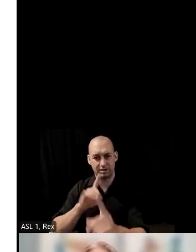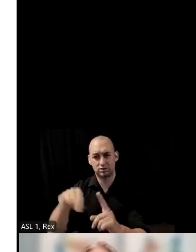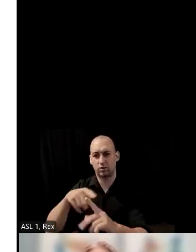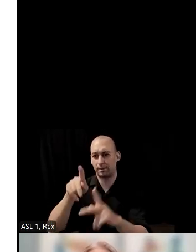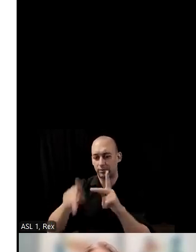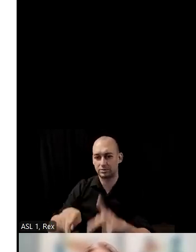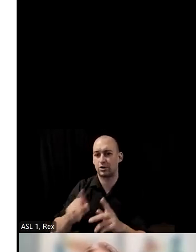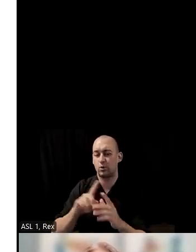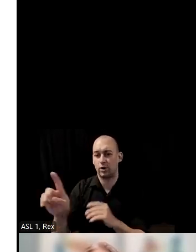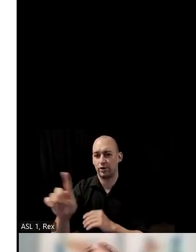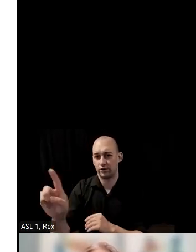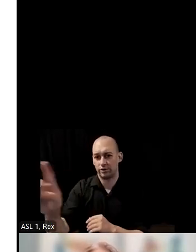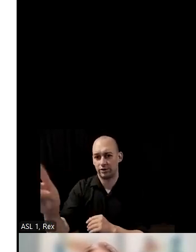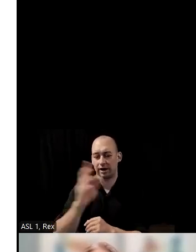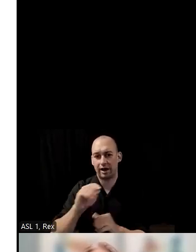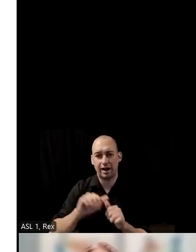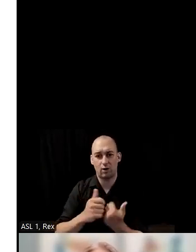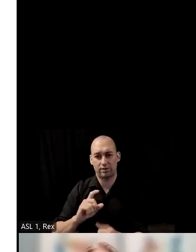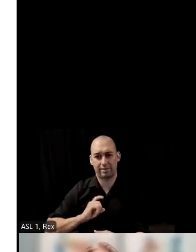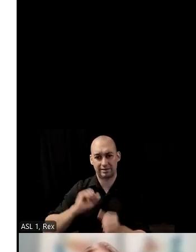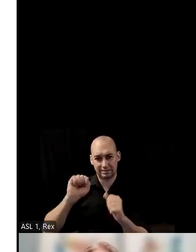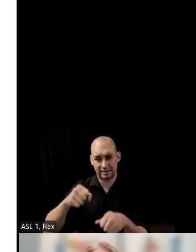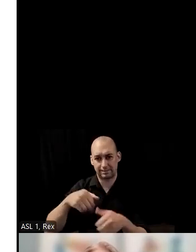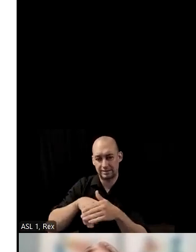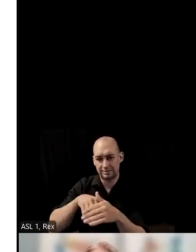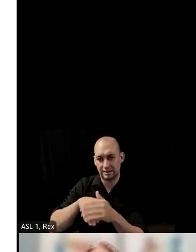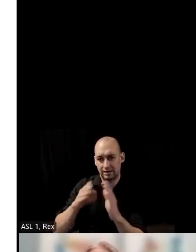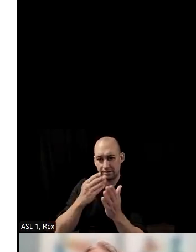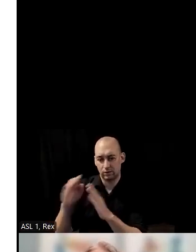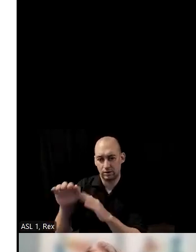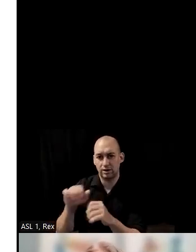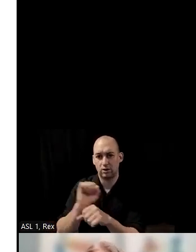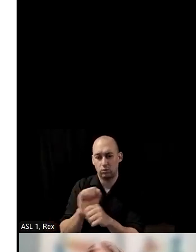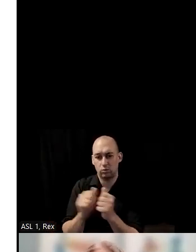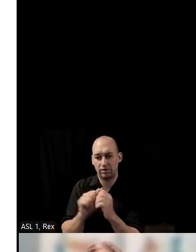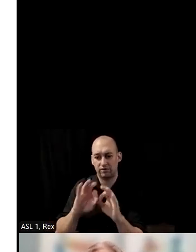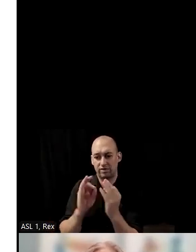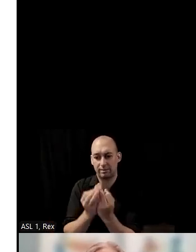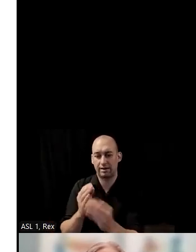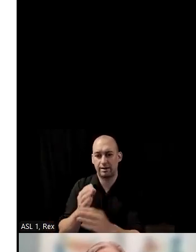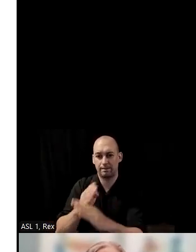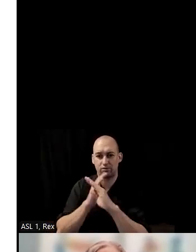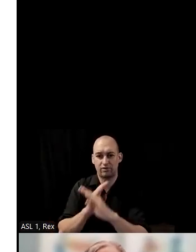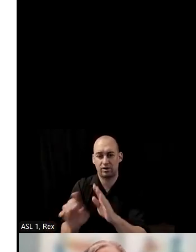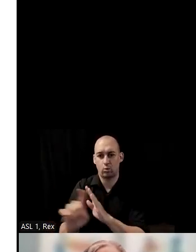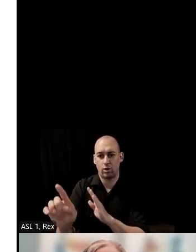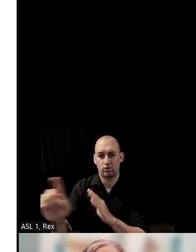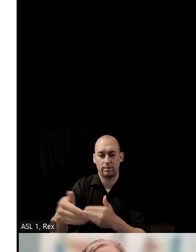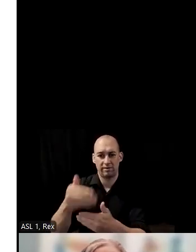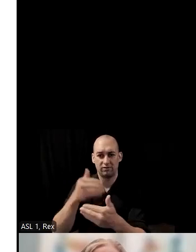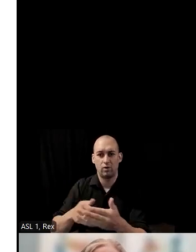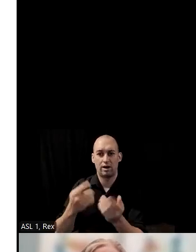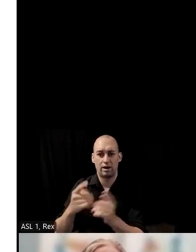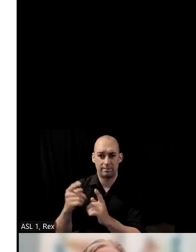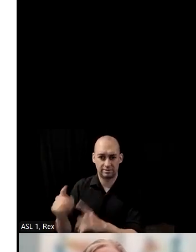and how law enforcement can be in the community and more effectively working with families to actually prevent wandering before it even happens. So this bill becomes